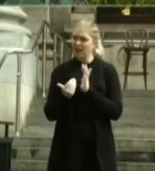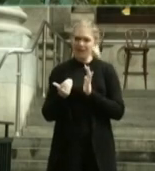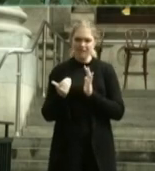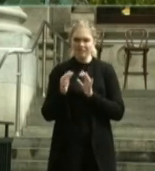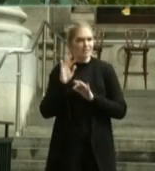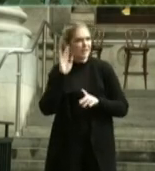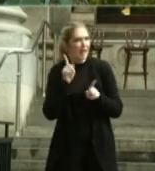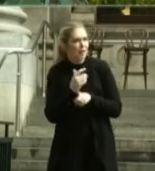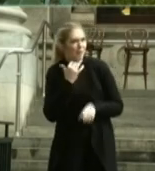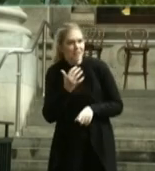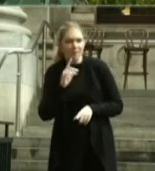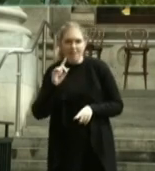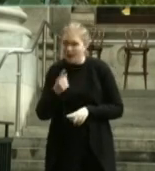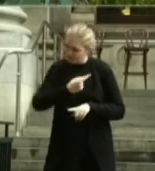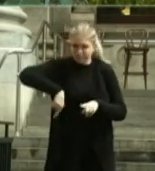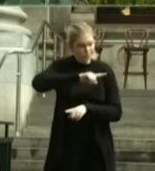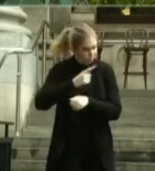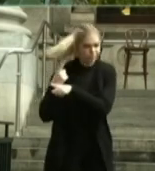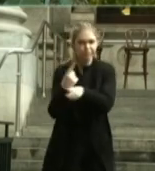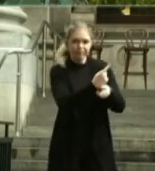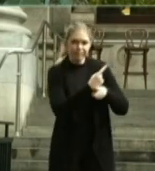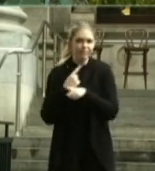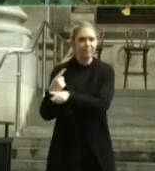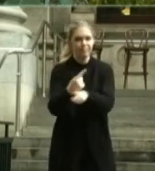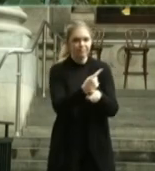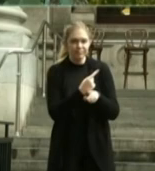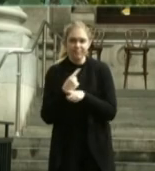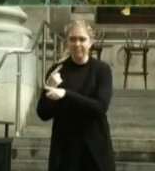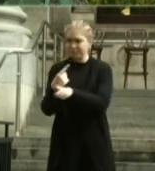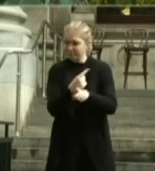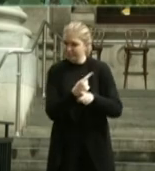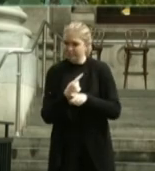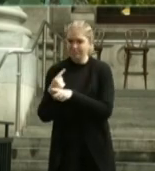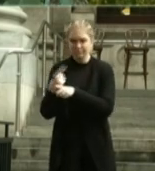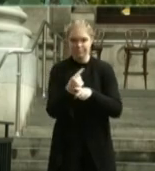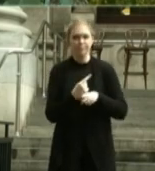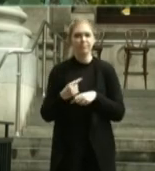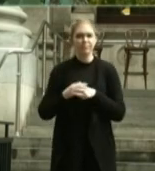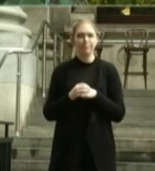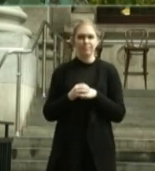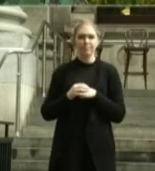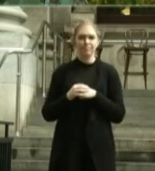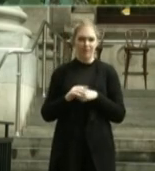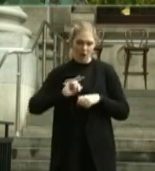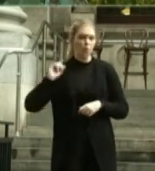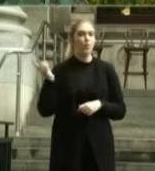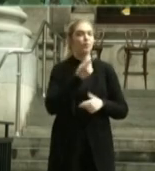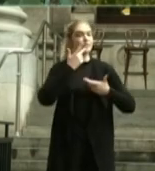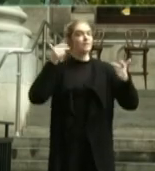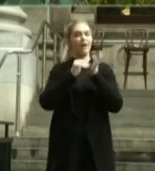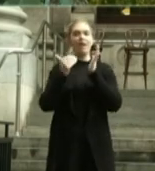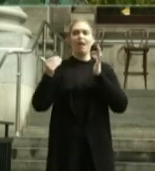much, but it sure got tongues talking back in the homestead. And then in the town we all